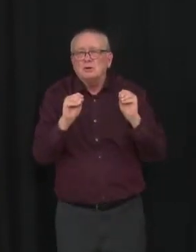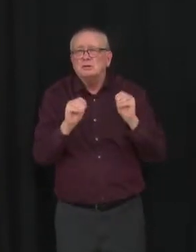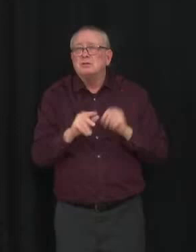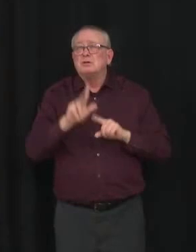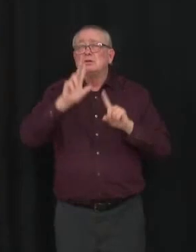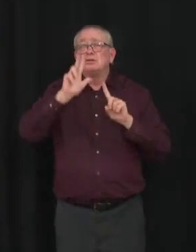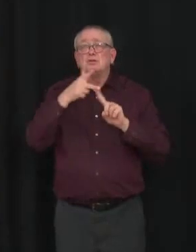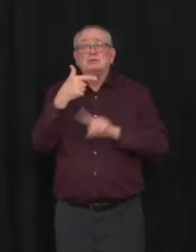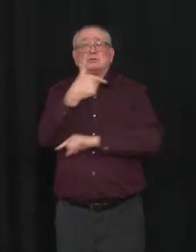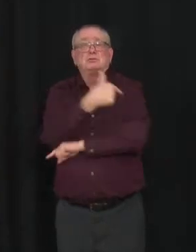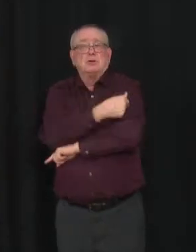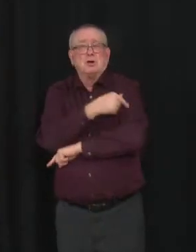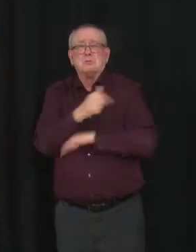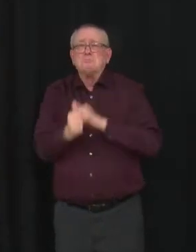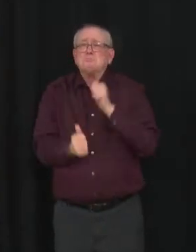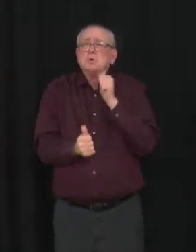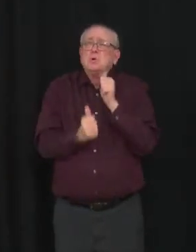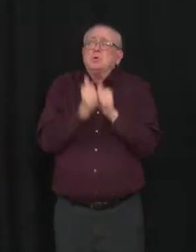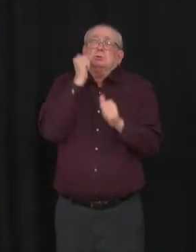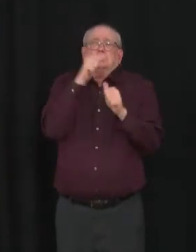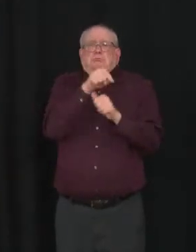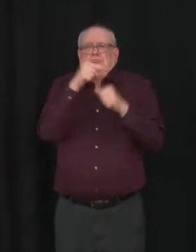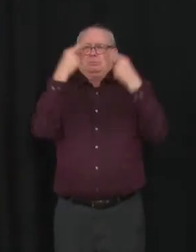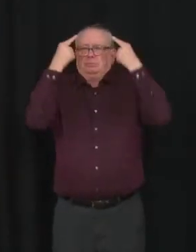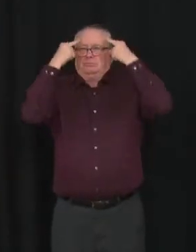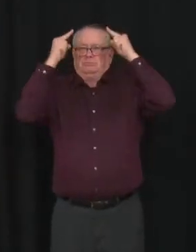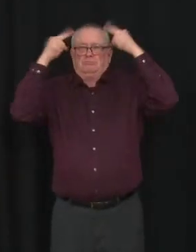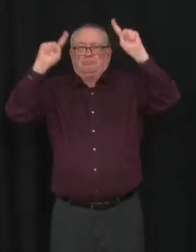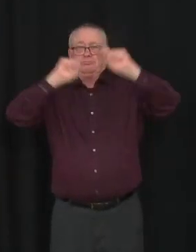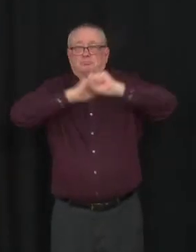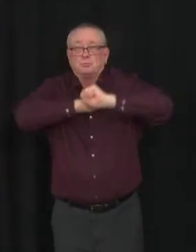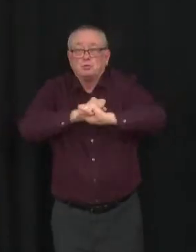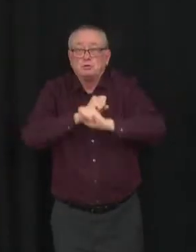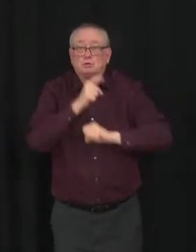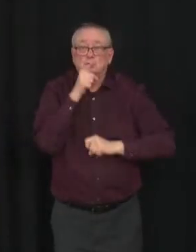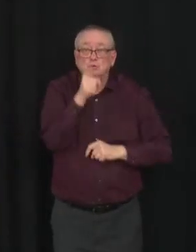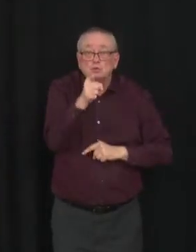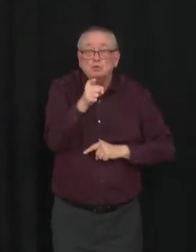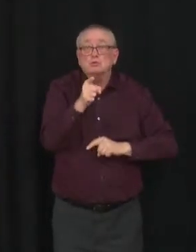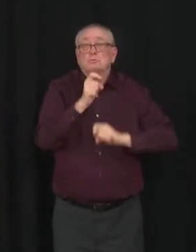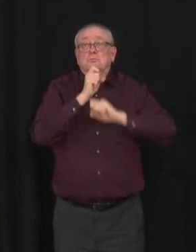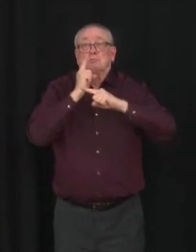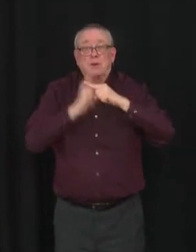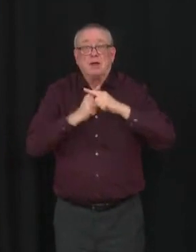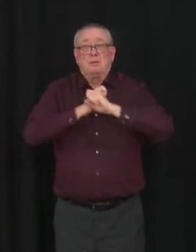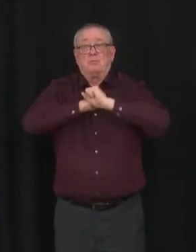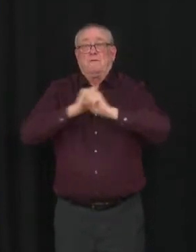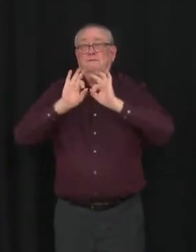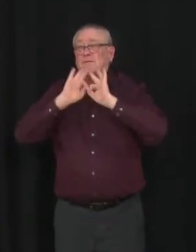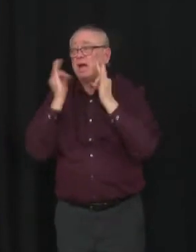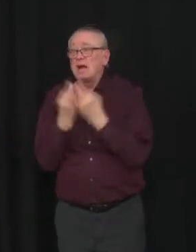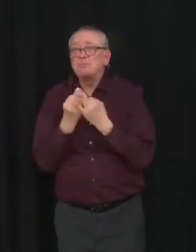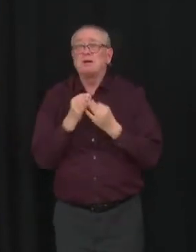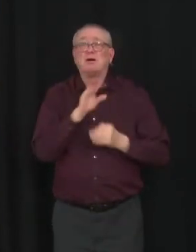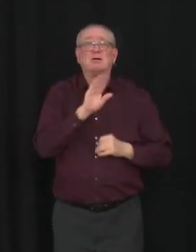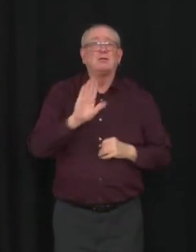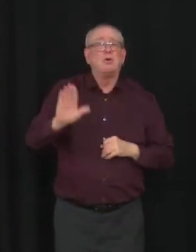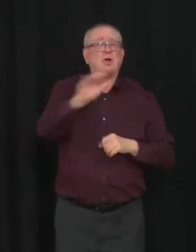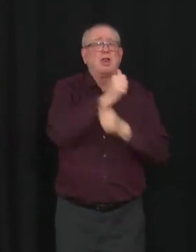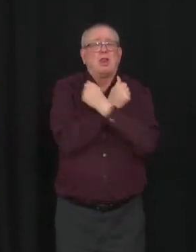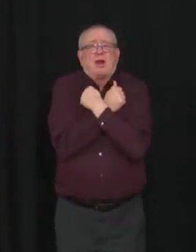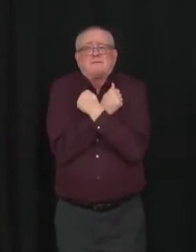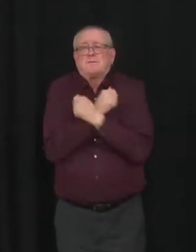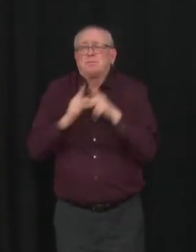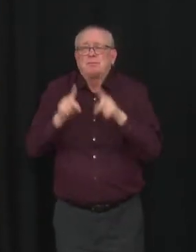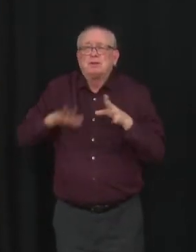you can do to protect yourself and in turn your loved ones and our hospitals. Now, in addition to booster dose appointments, we're